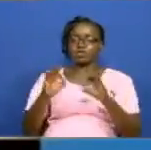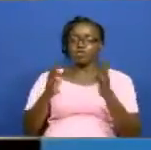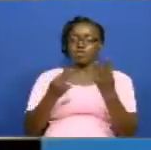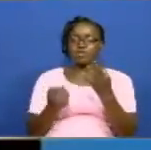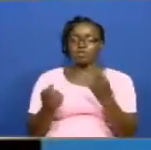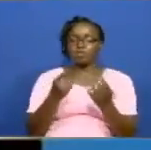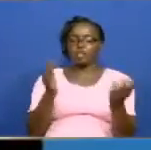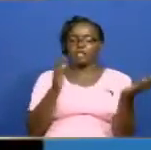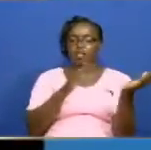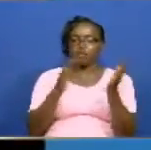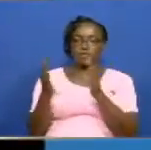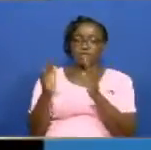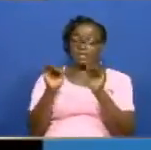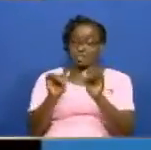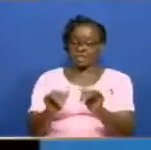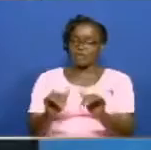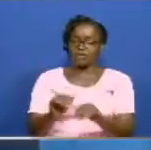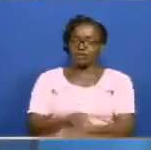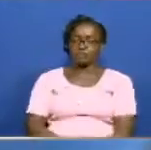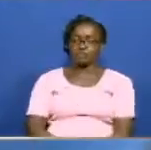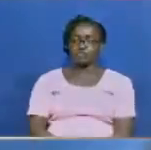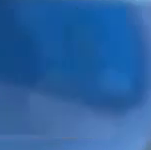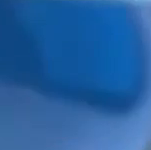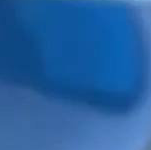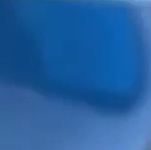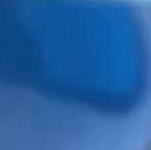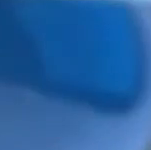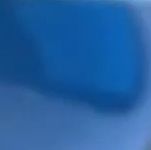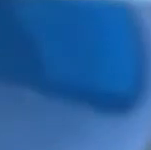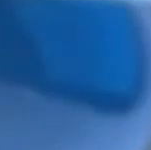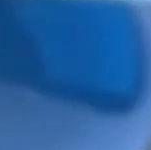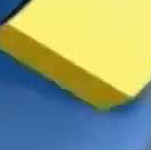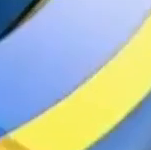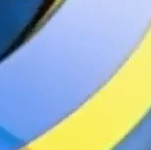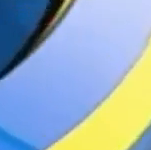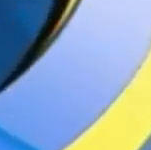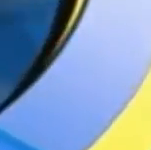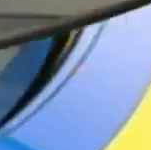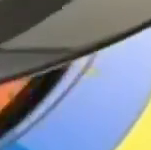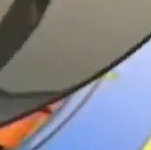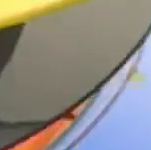and weather forecast. Stay with us.